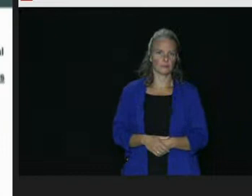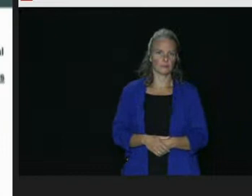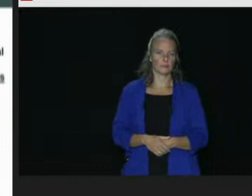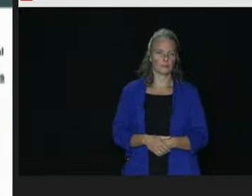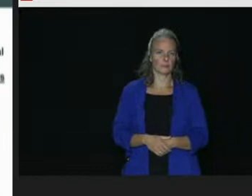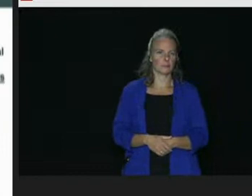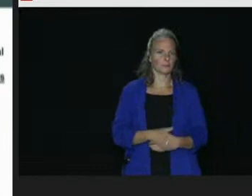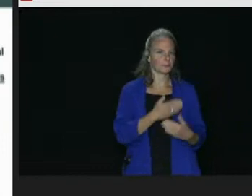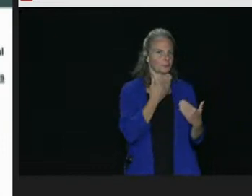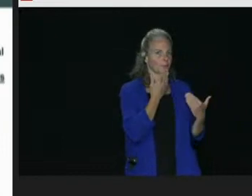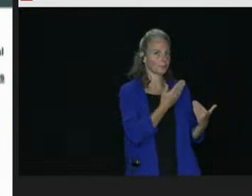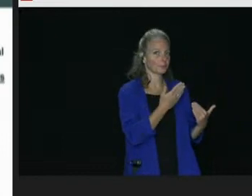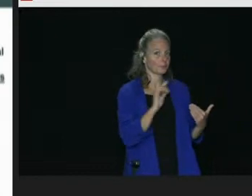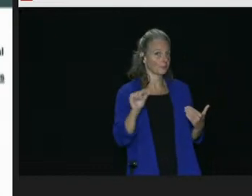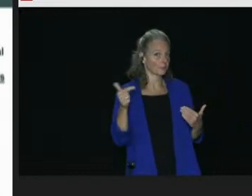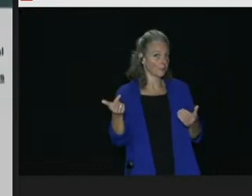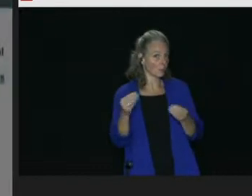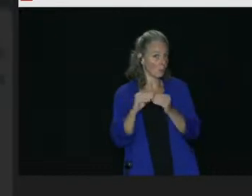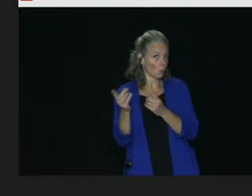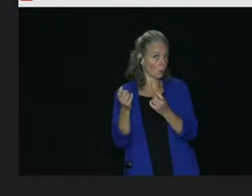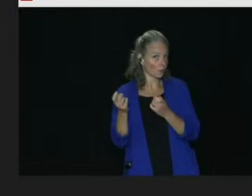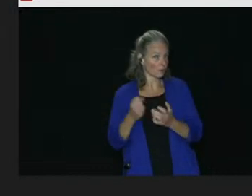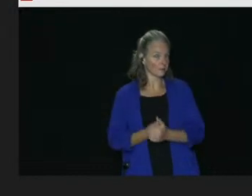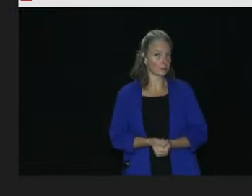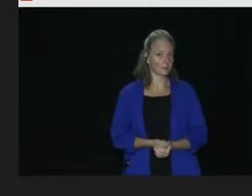Thank you, Dr. Tam. Operator, is there any other questions?